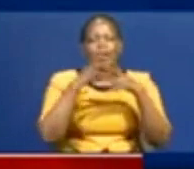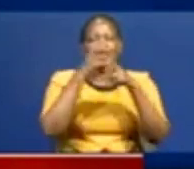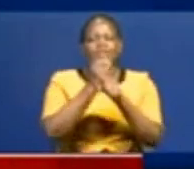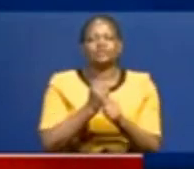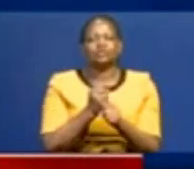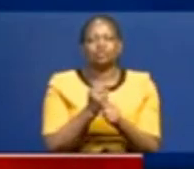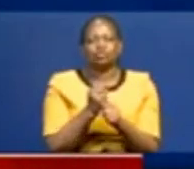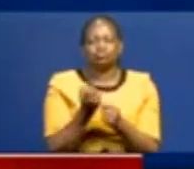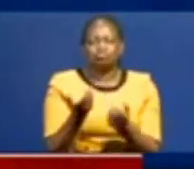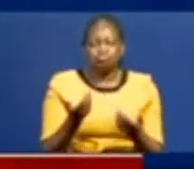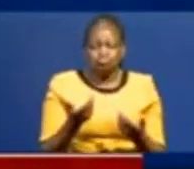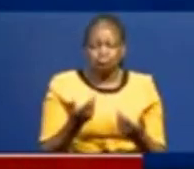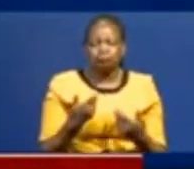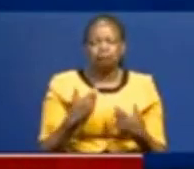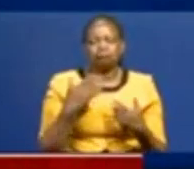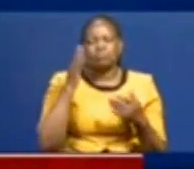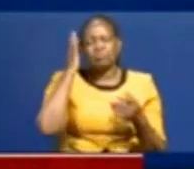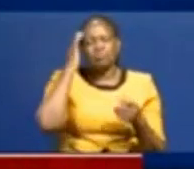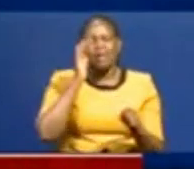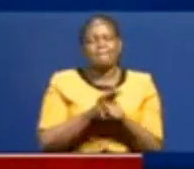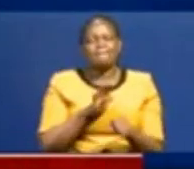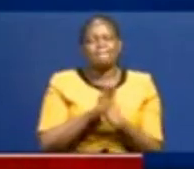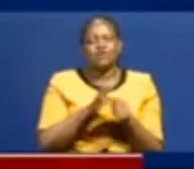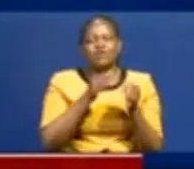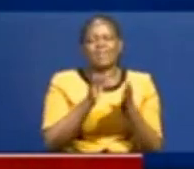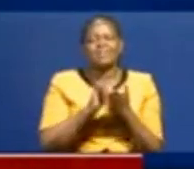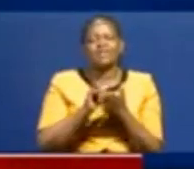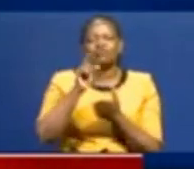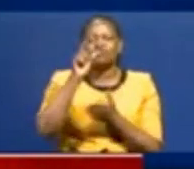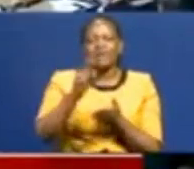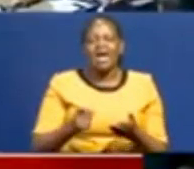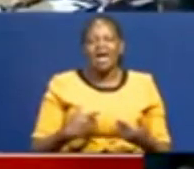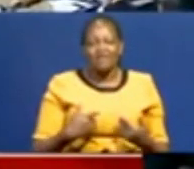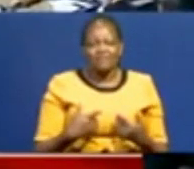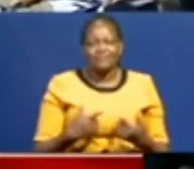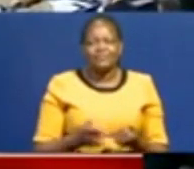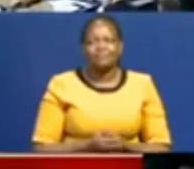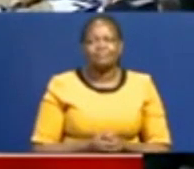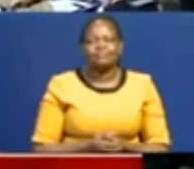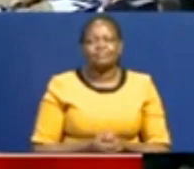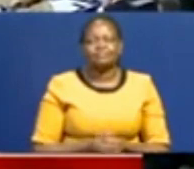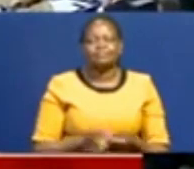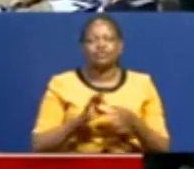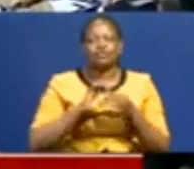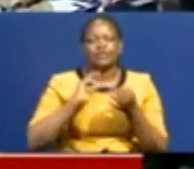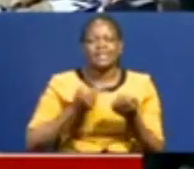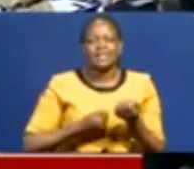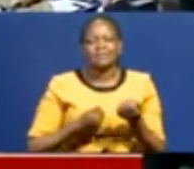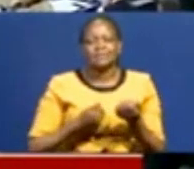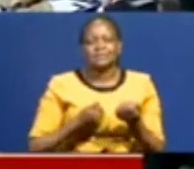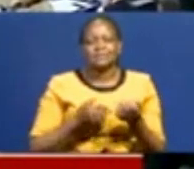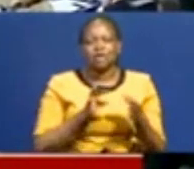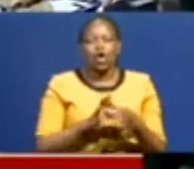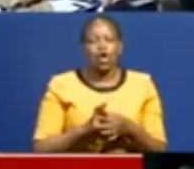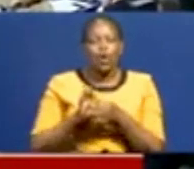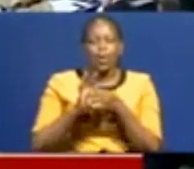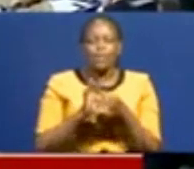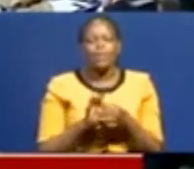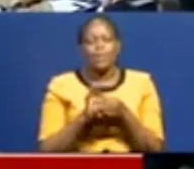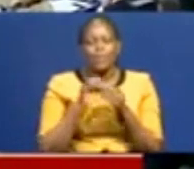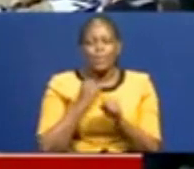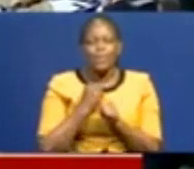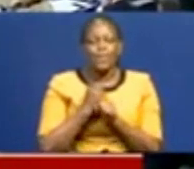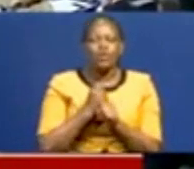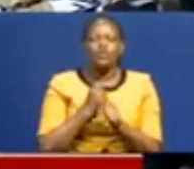to explore the many opportunities our continent has to offer. Join us in a collaborative endeavor